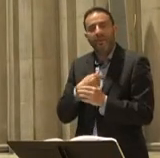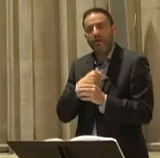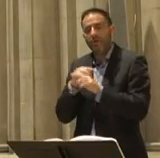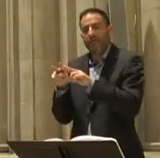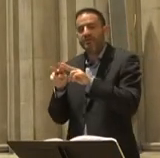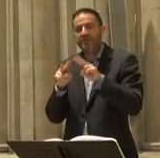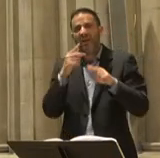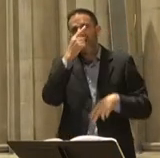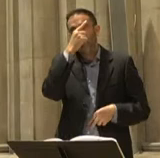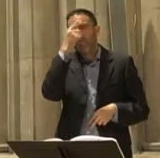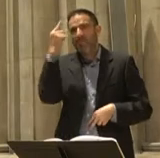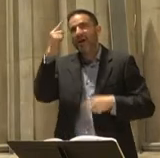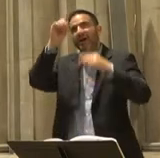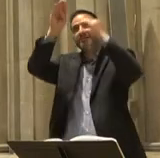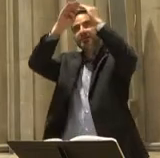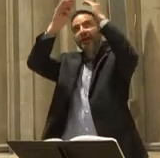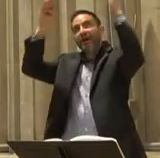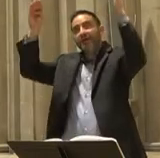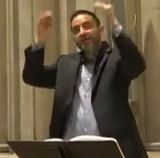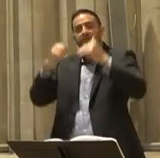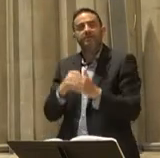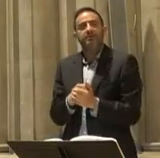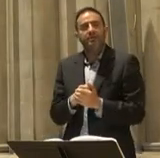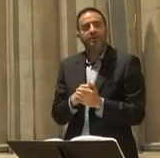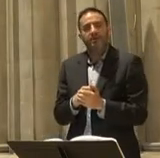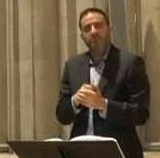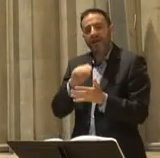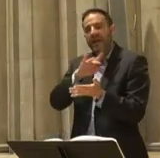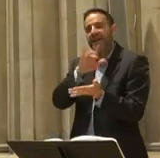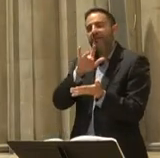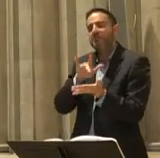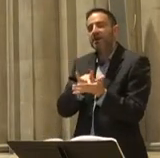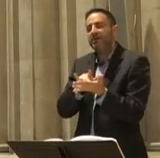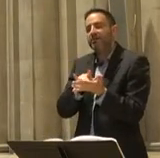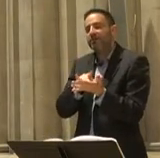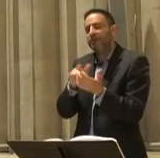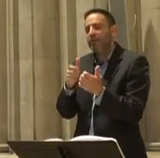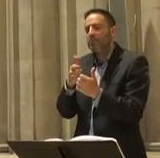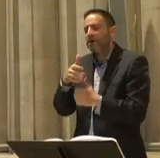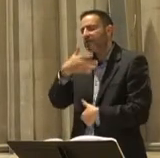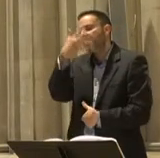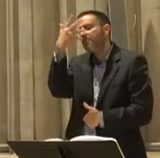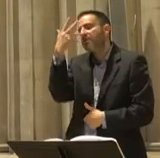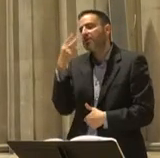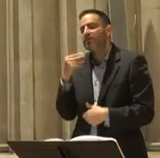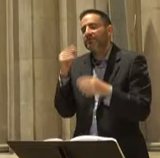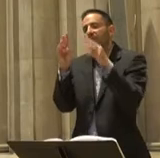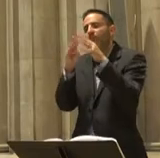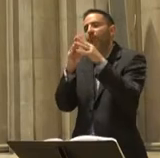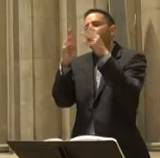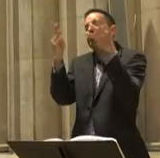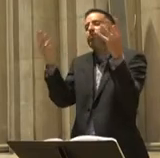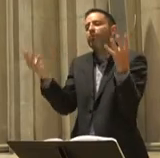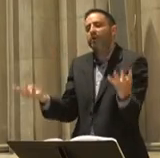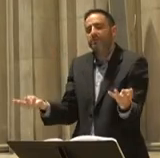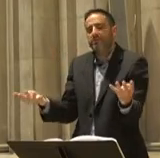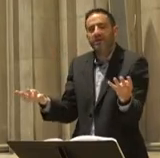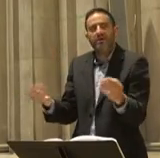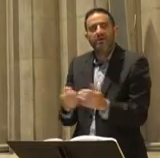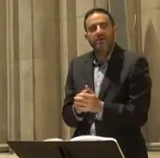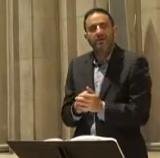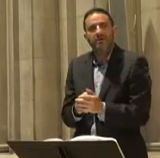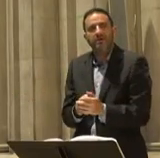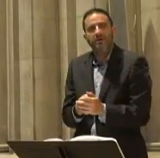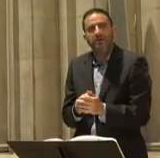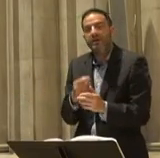black sky, but in the middle of that black sky, the most beautiful rainbow. We can't see it here, he'd say.